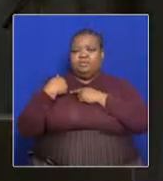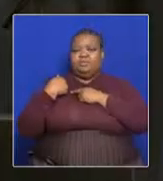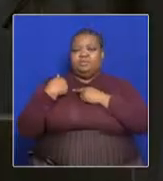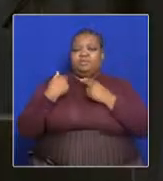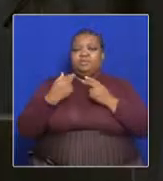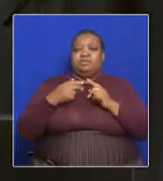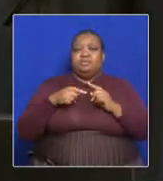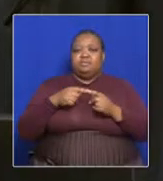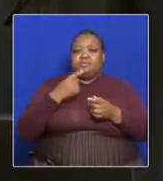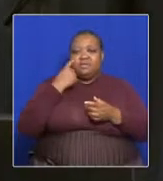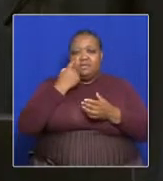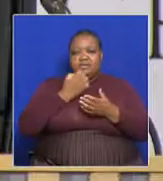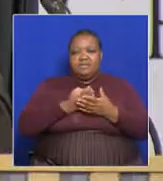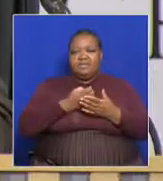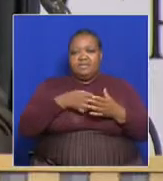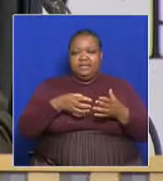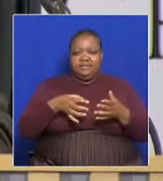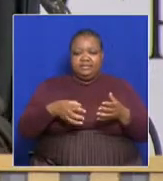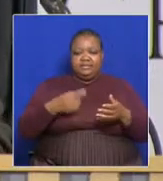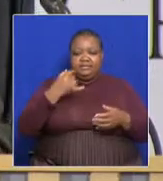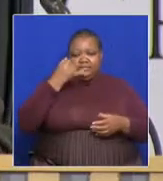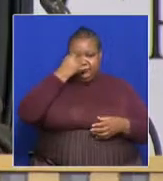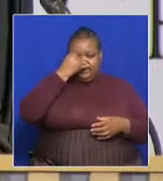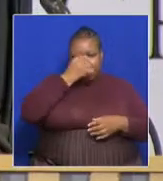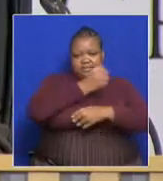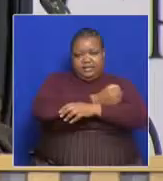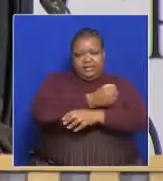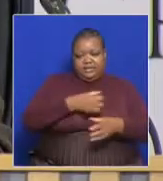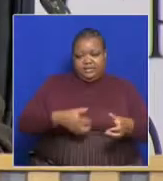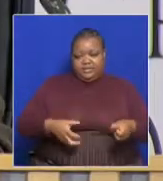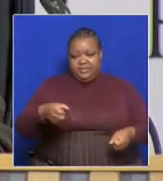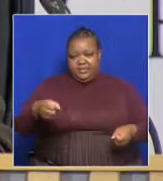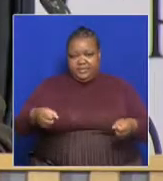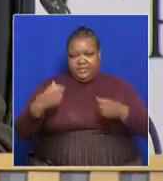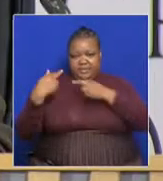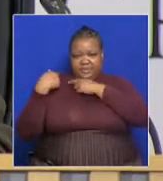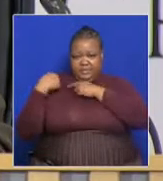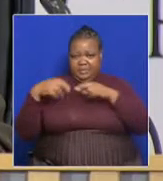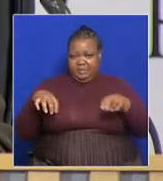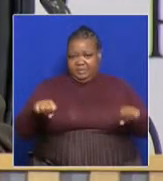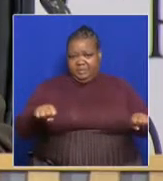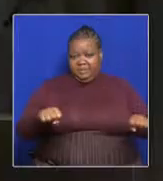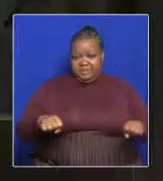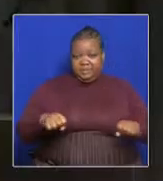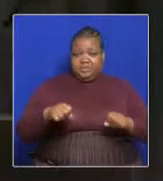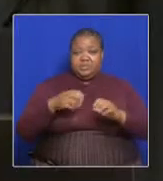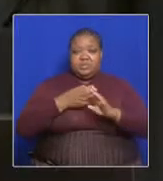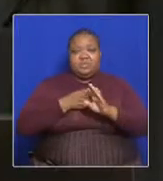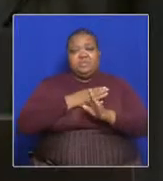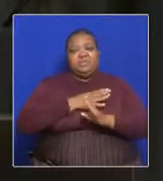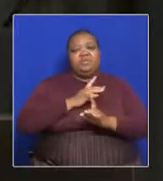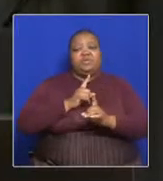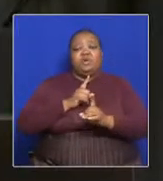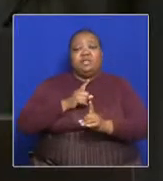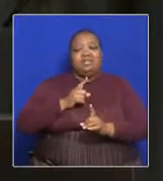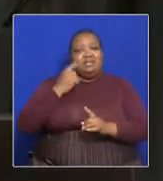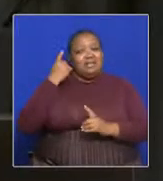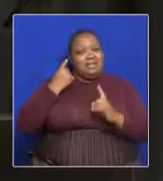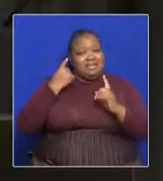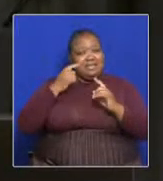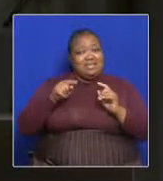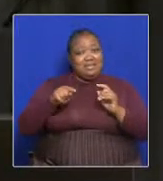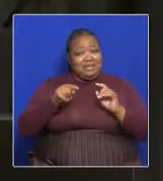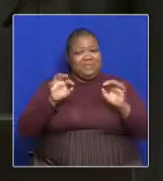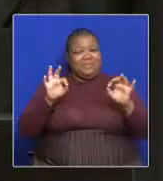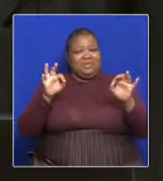exhibits. Your answer, your earlier answer, and I think that's the correct position, and it has to be that you as